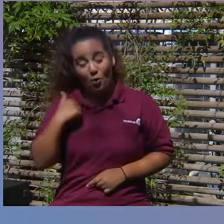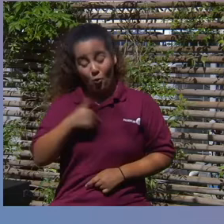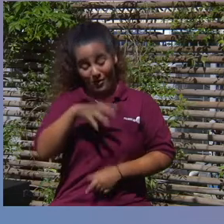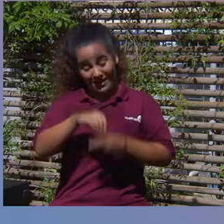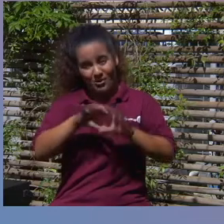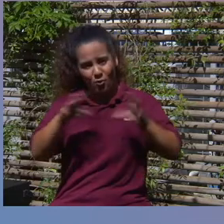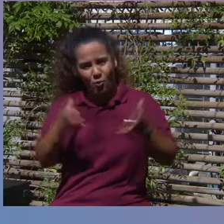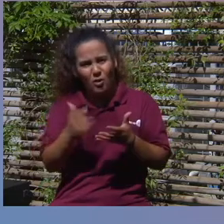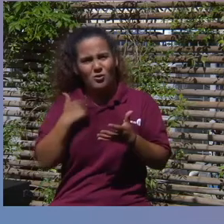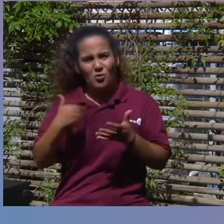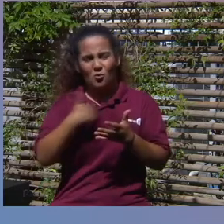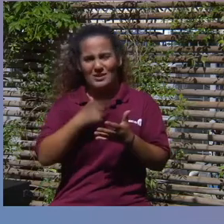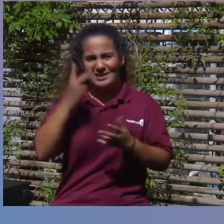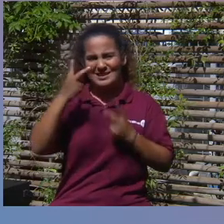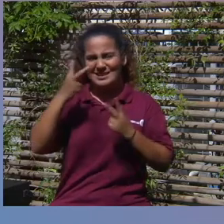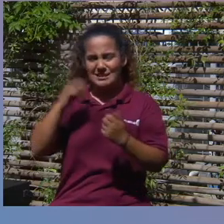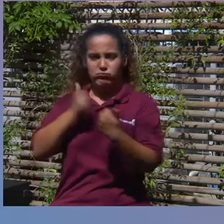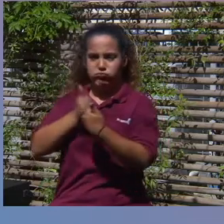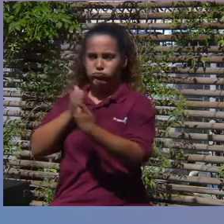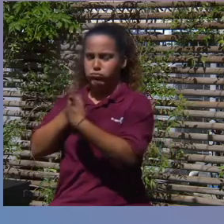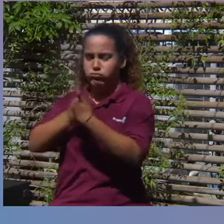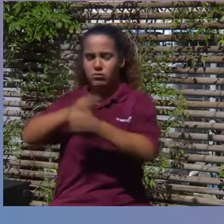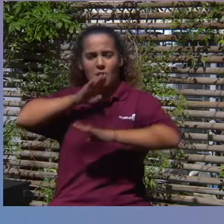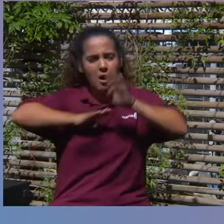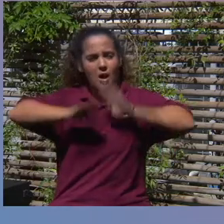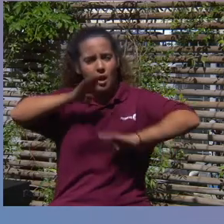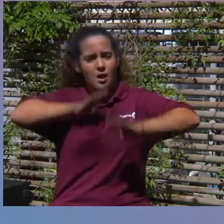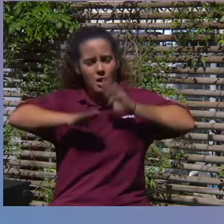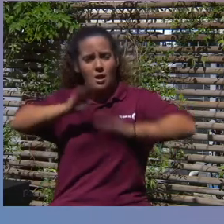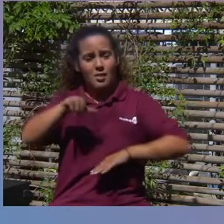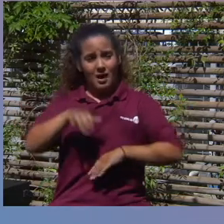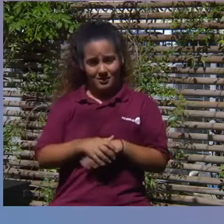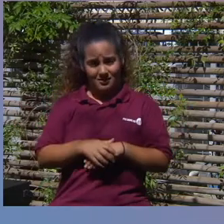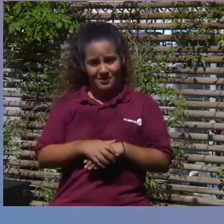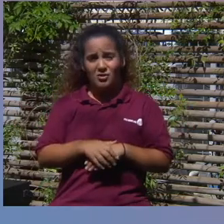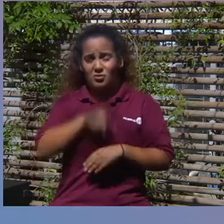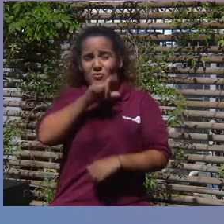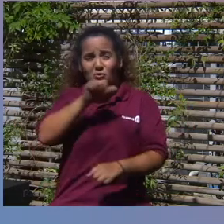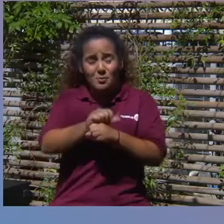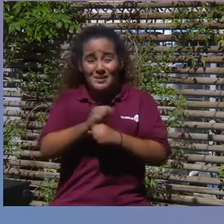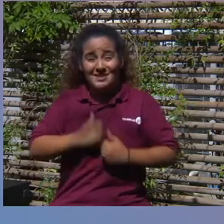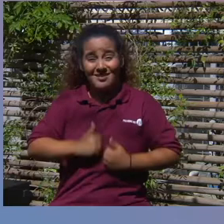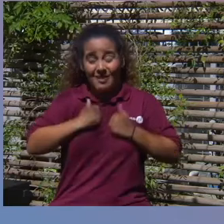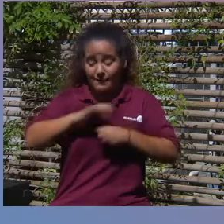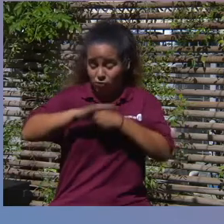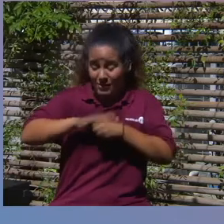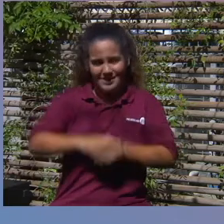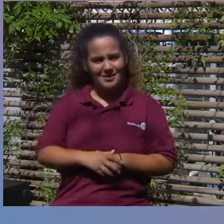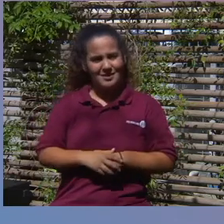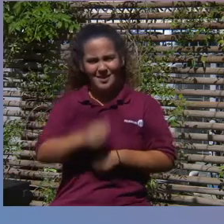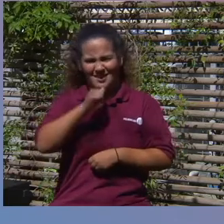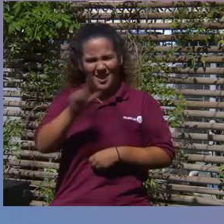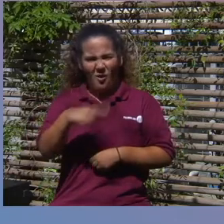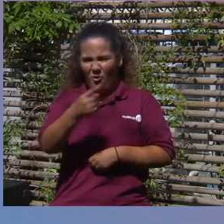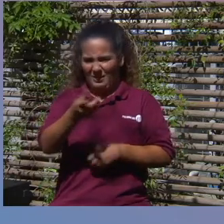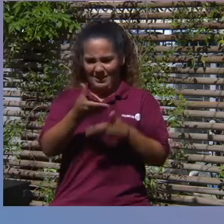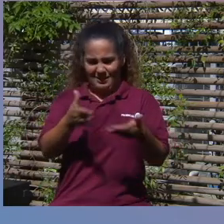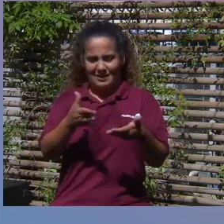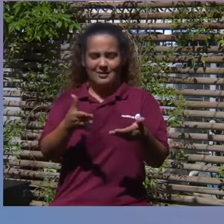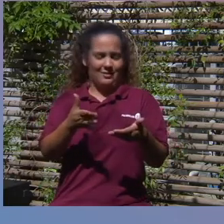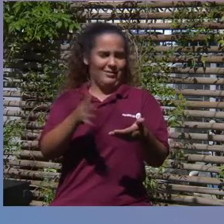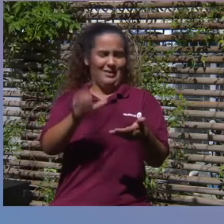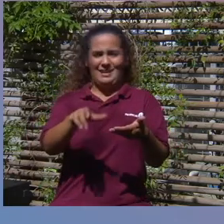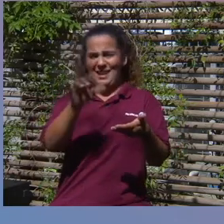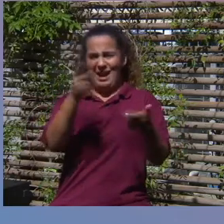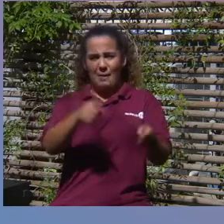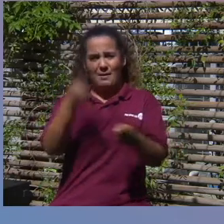and we're navigating all of these different challenges, these life stressors, those are actually life stressors. That's not just like stuff that's happening to everybody.